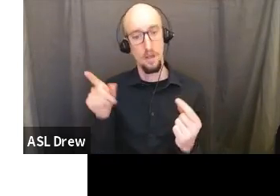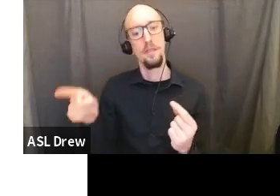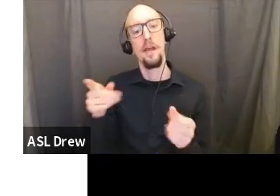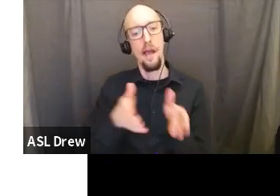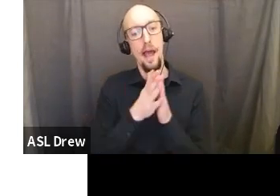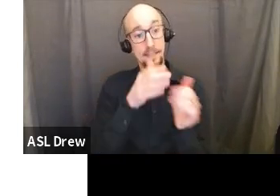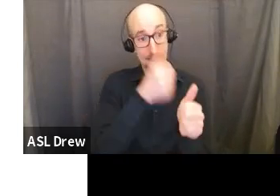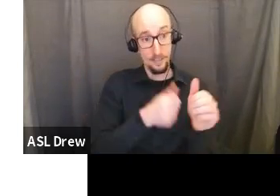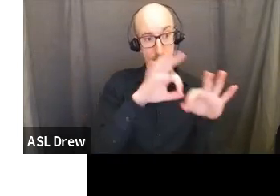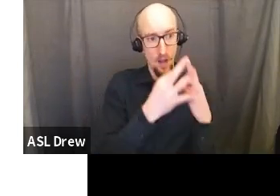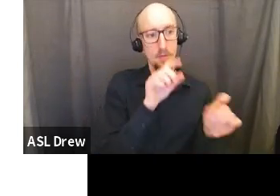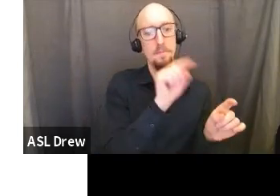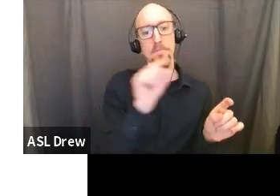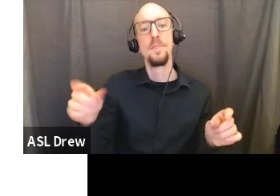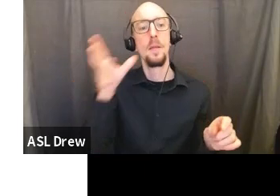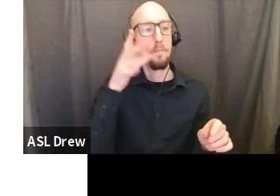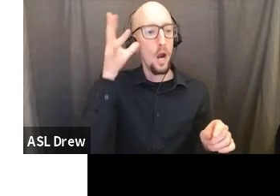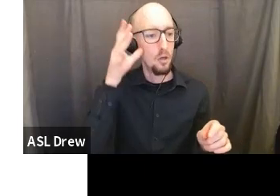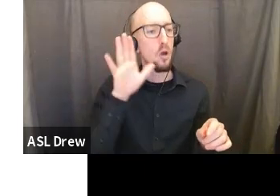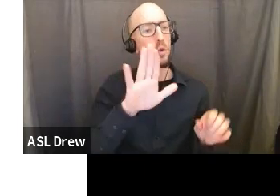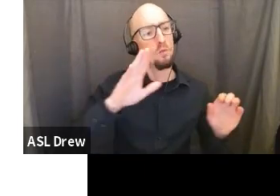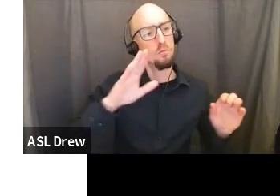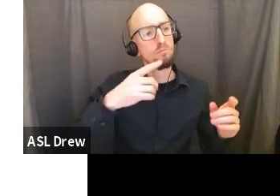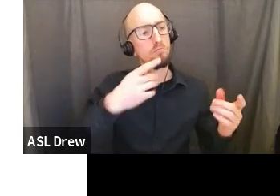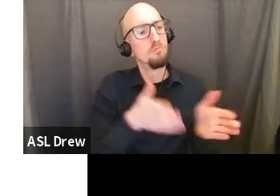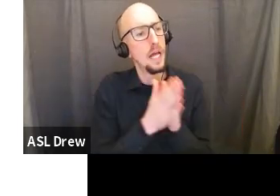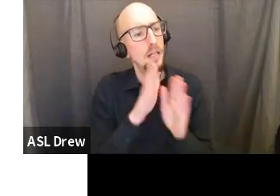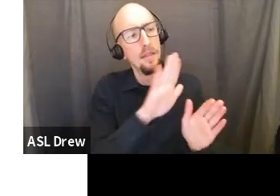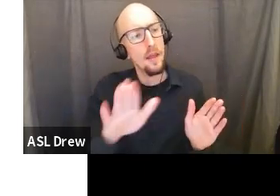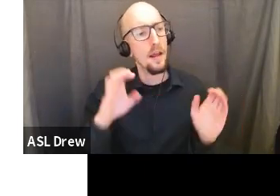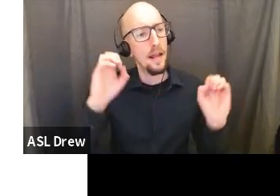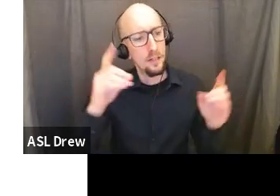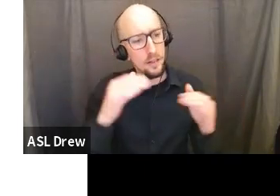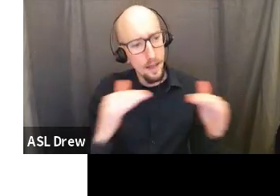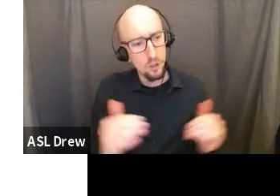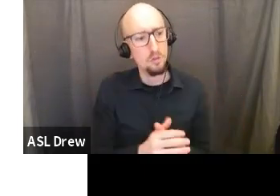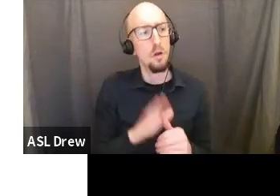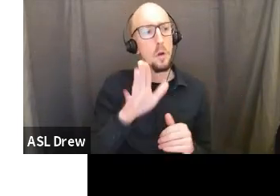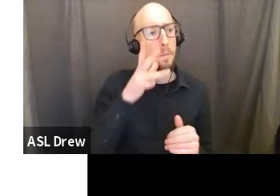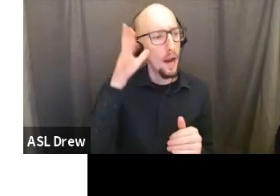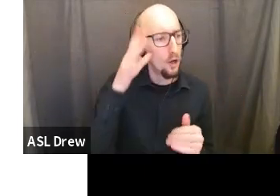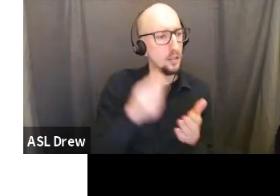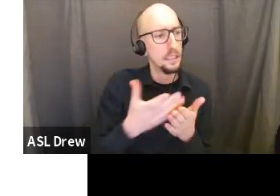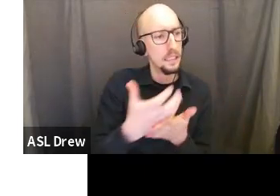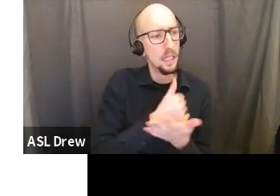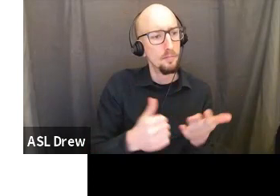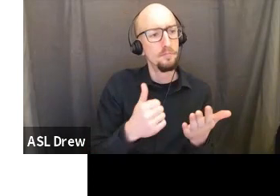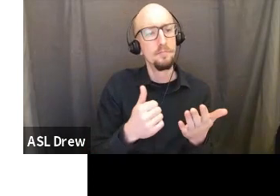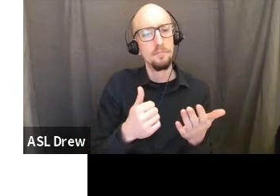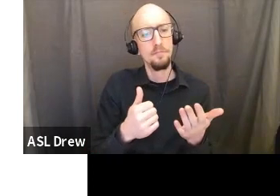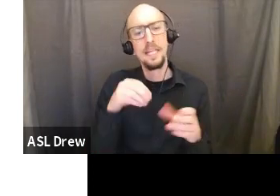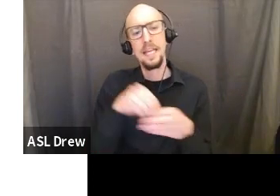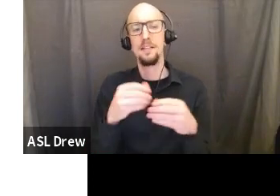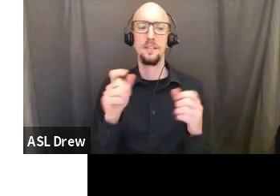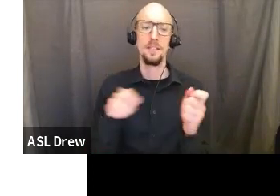report their education level and parental income within bands, not